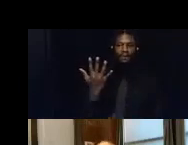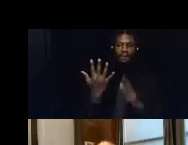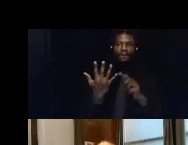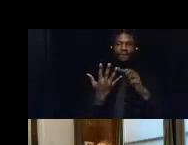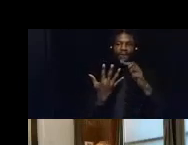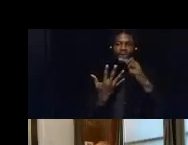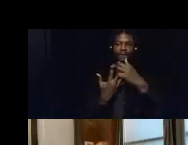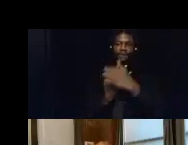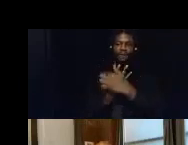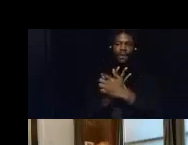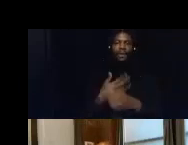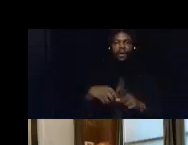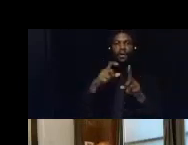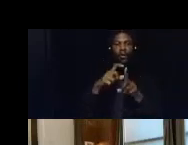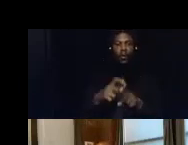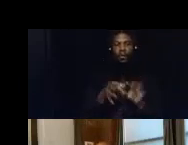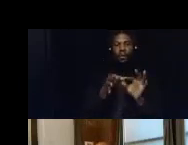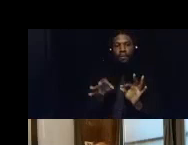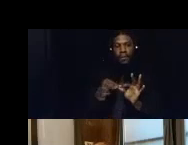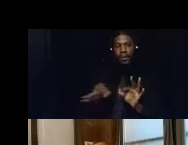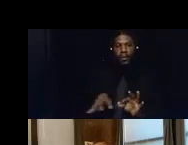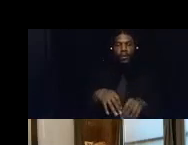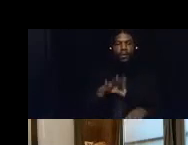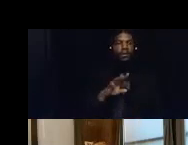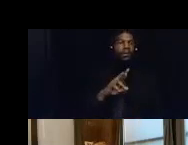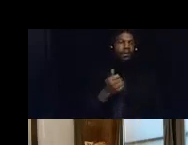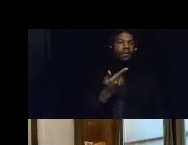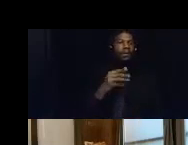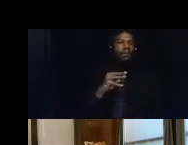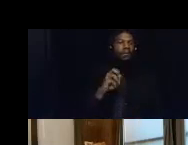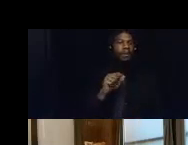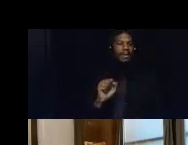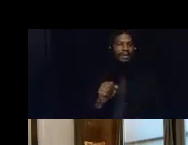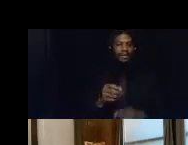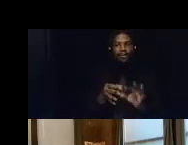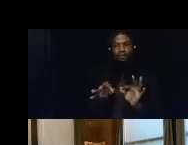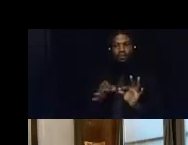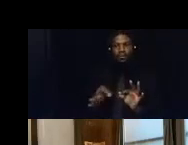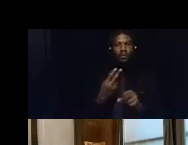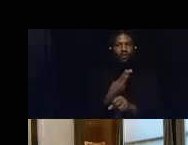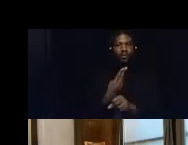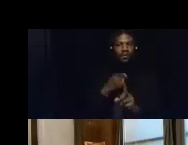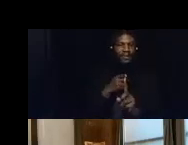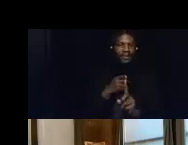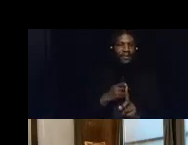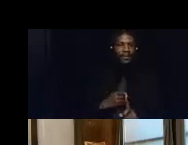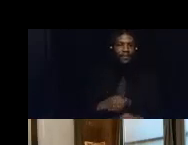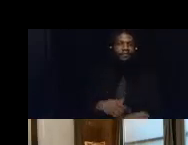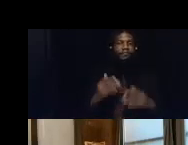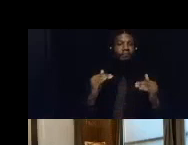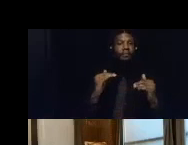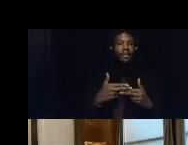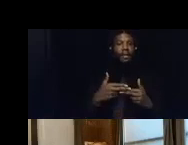word fragments, language fragments to use in particular. Next